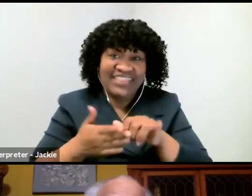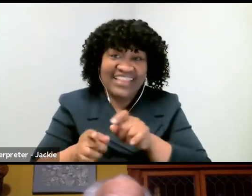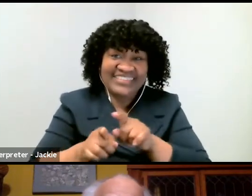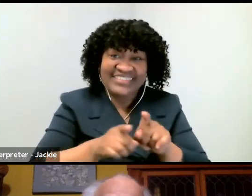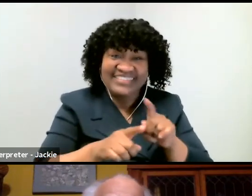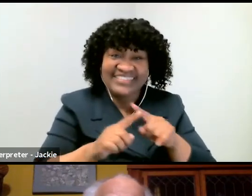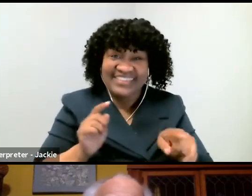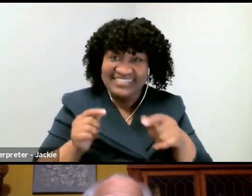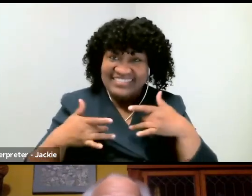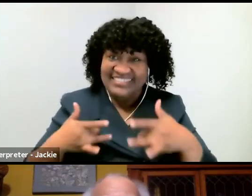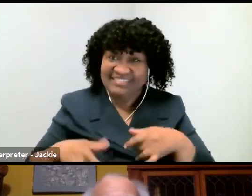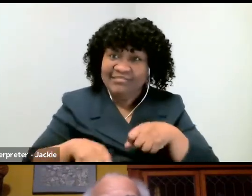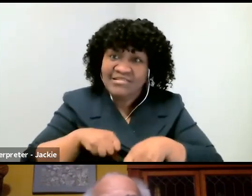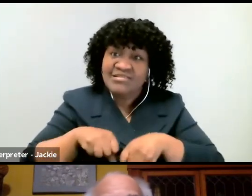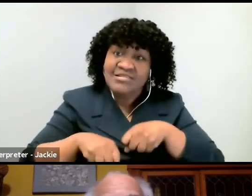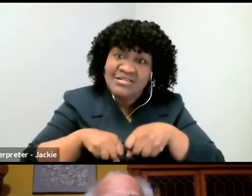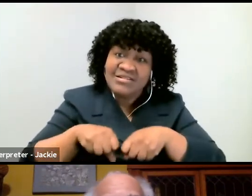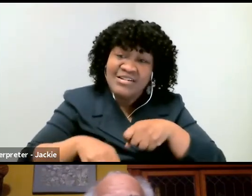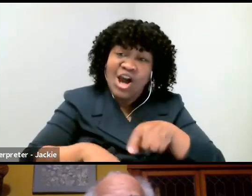But